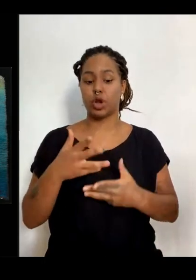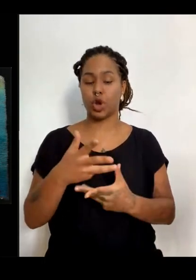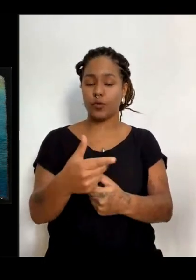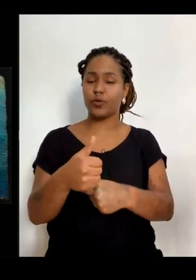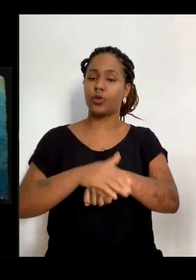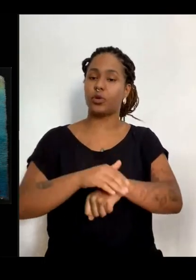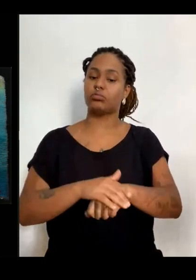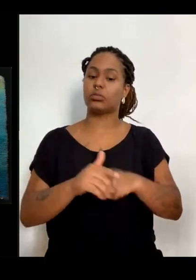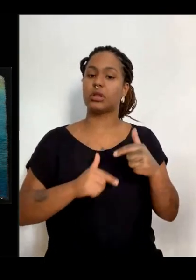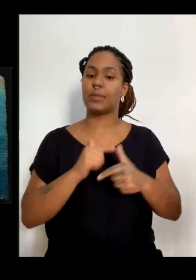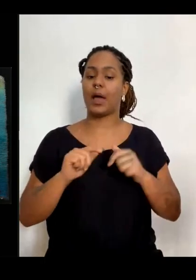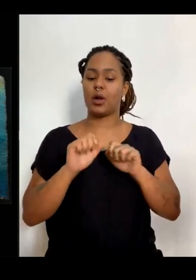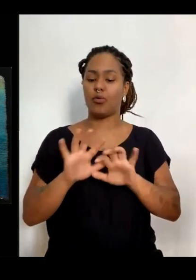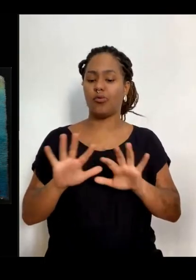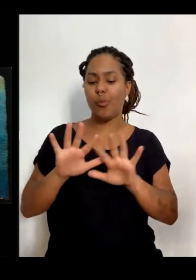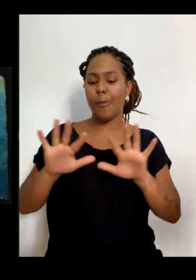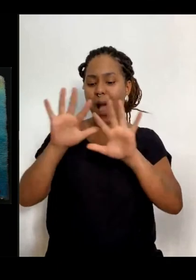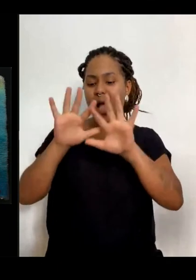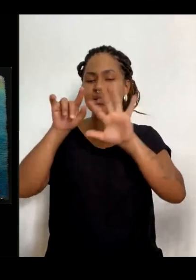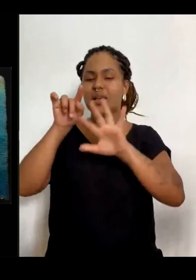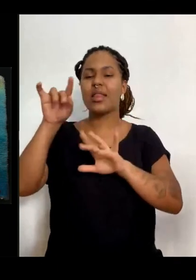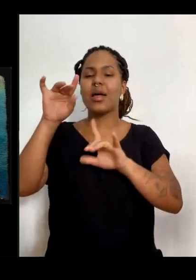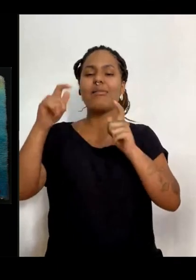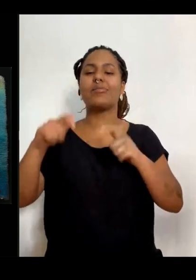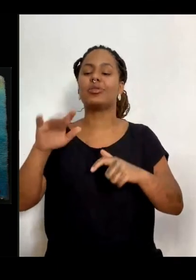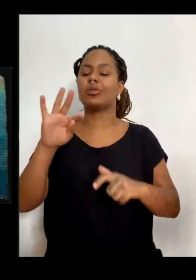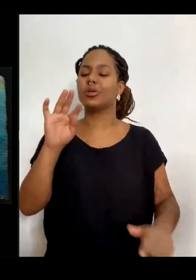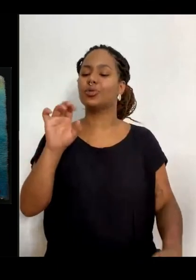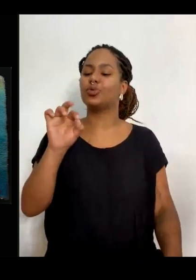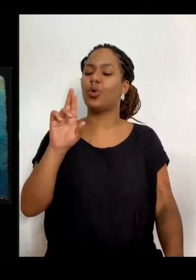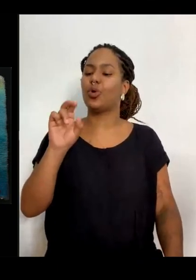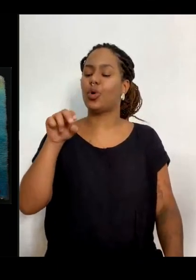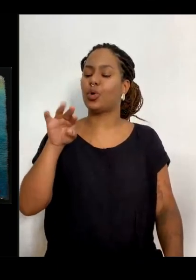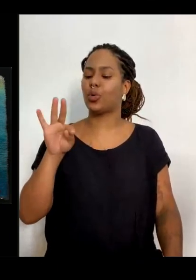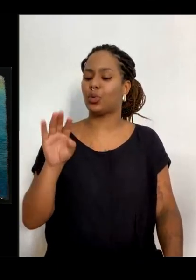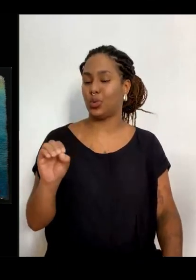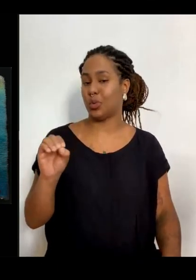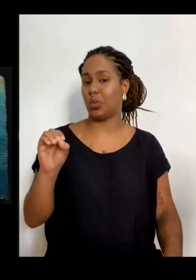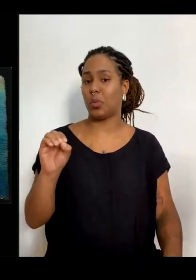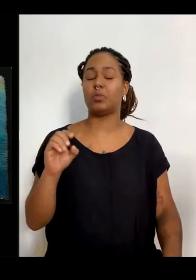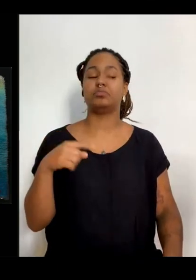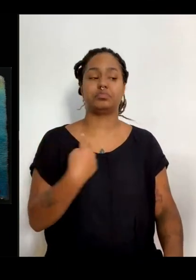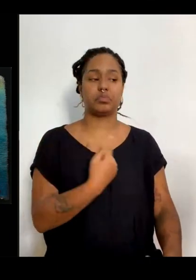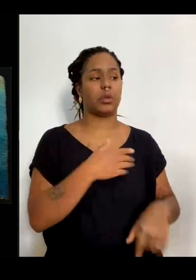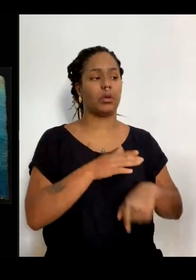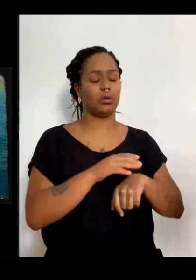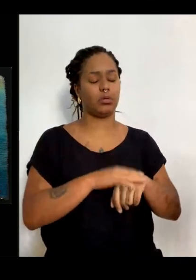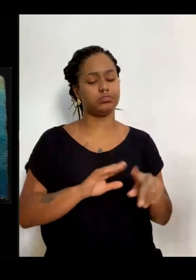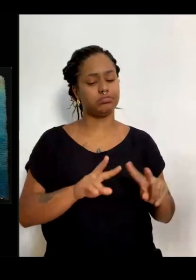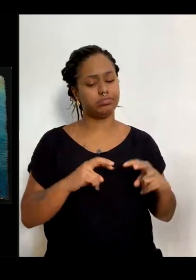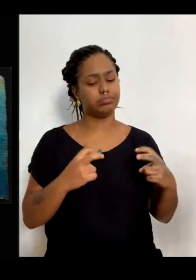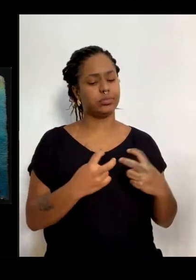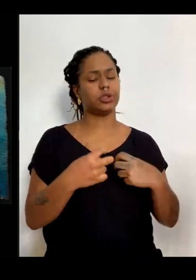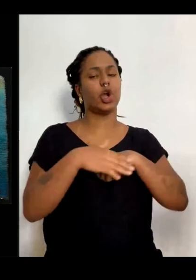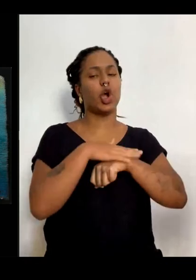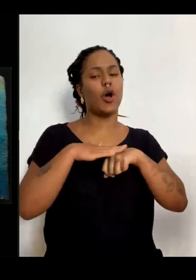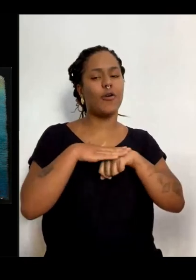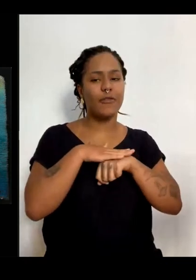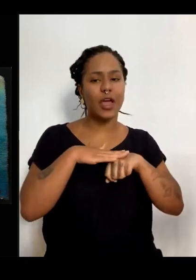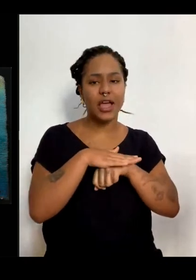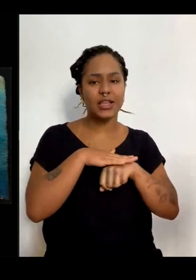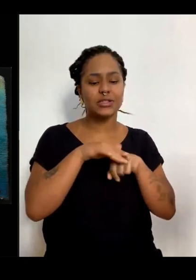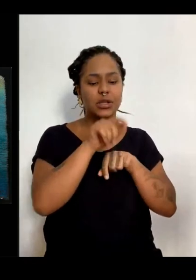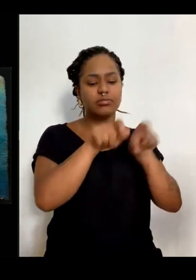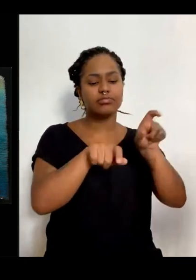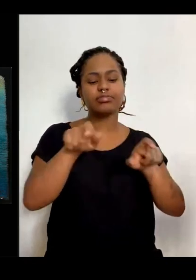for some of her donors a a a via zoom and we were talking about